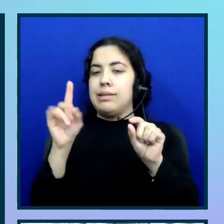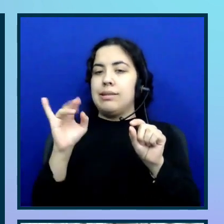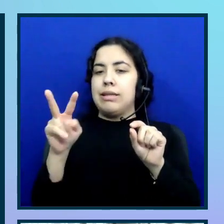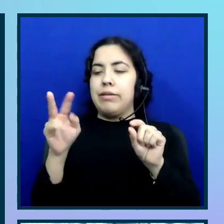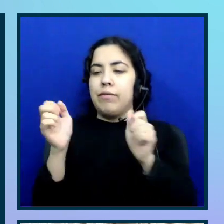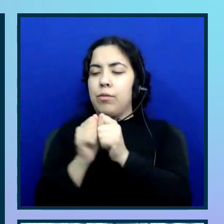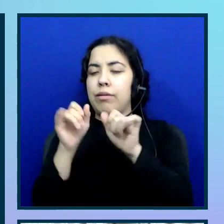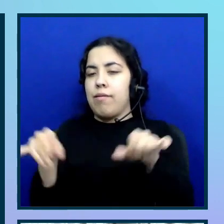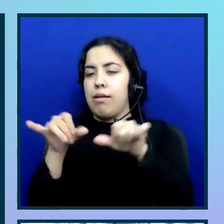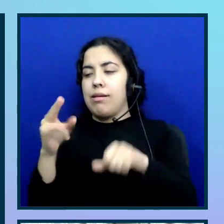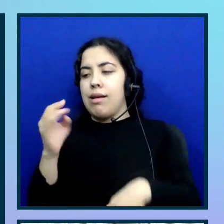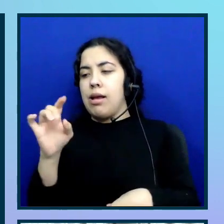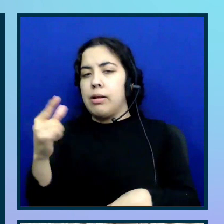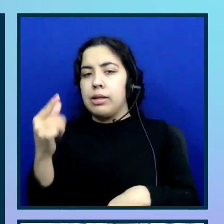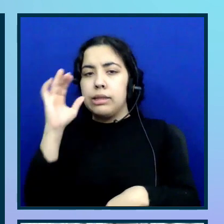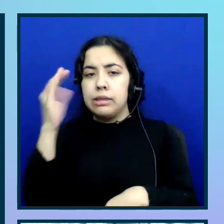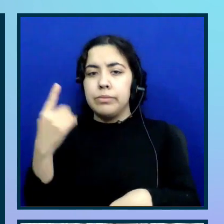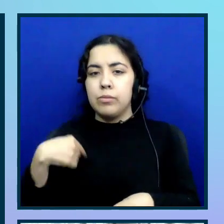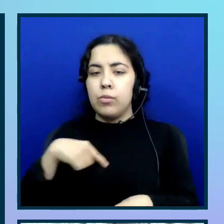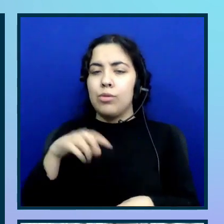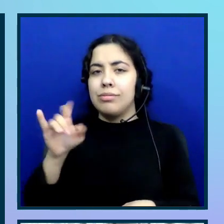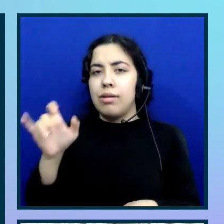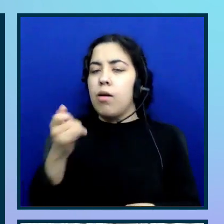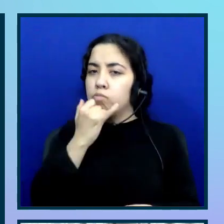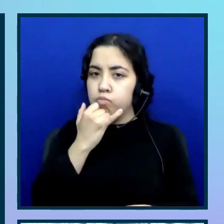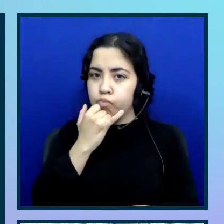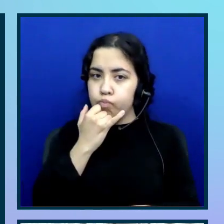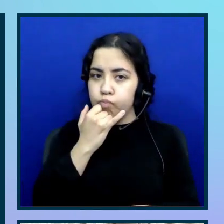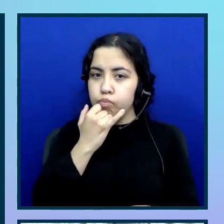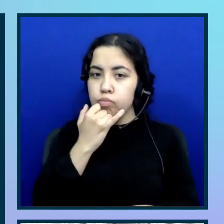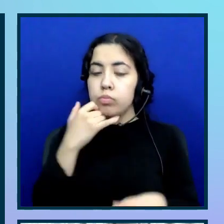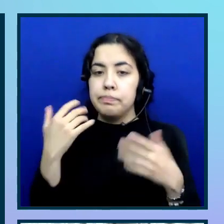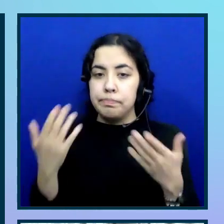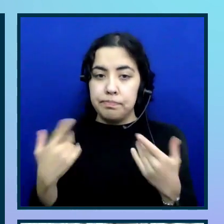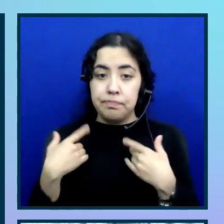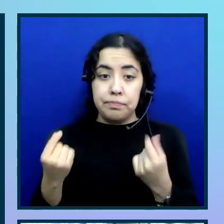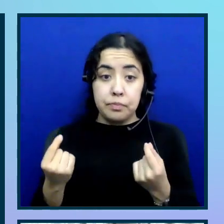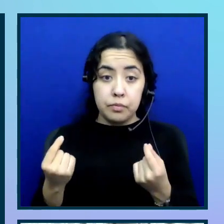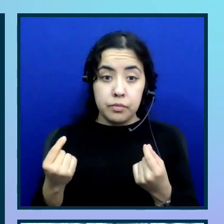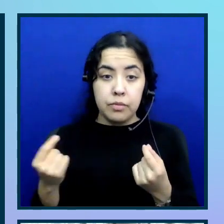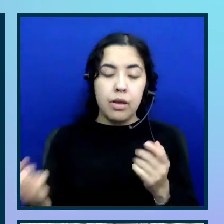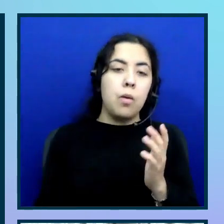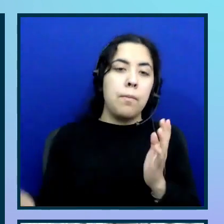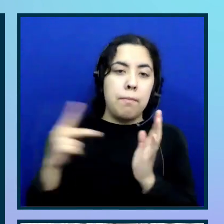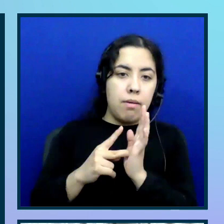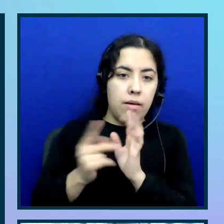of heading. It looks like we're styling it incorrectly. So I can go back